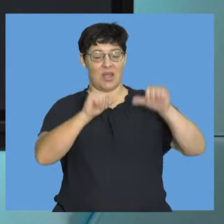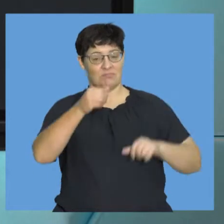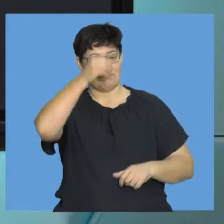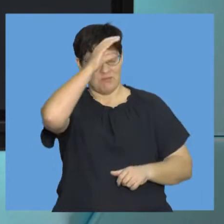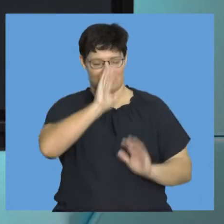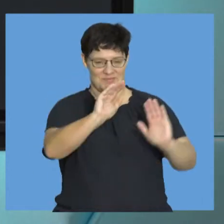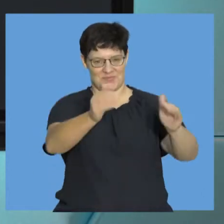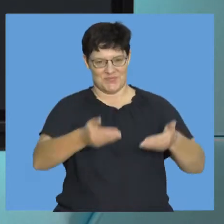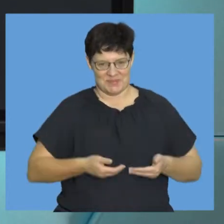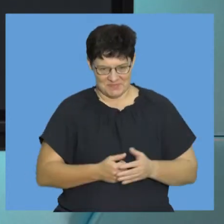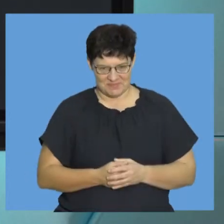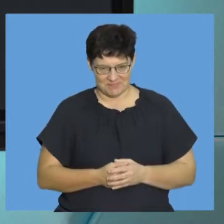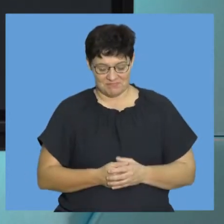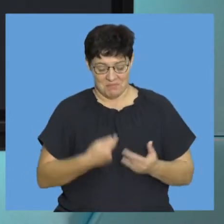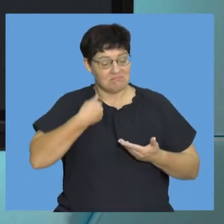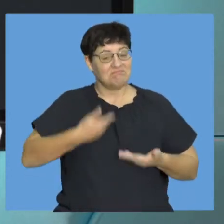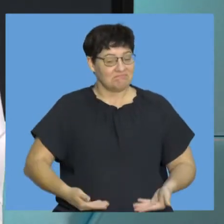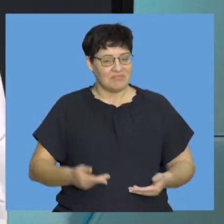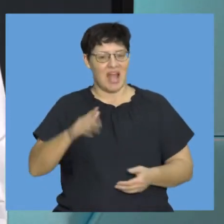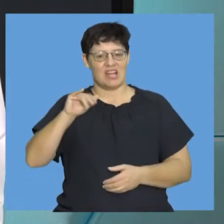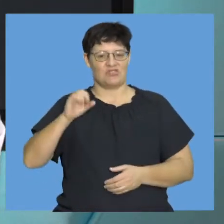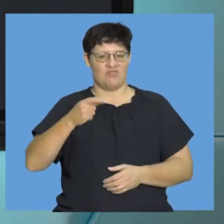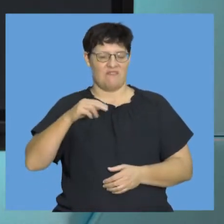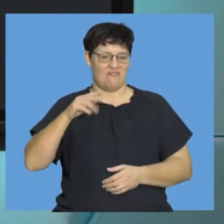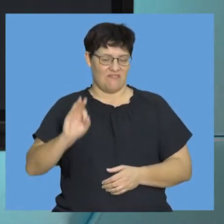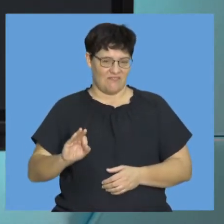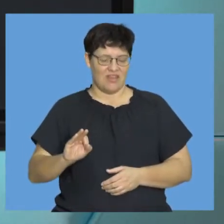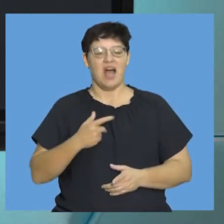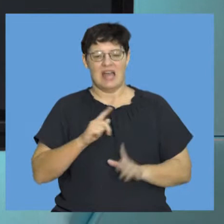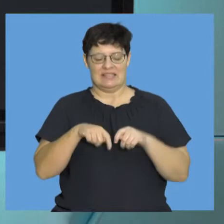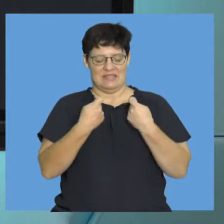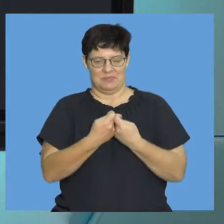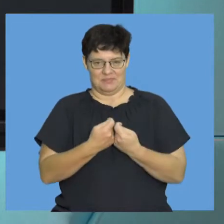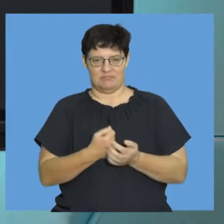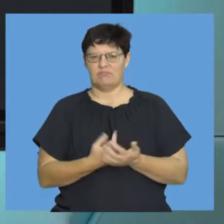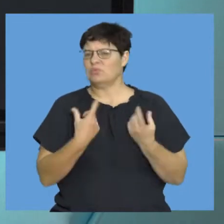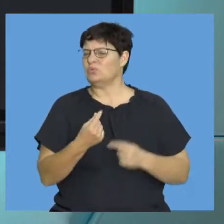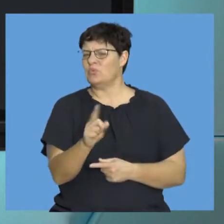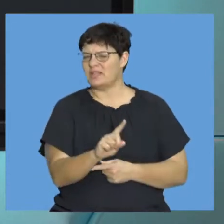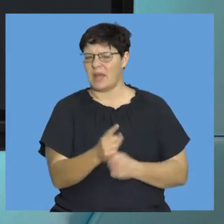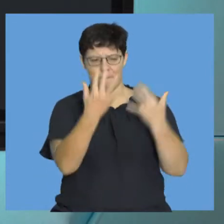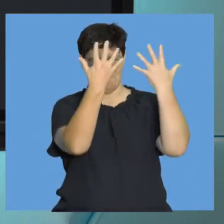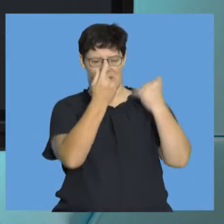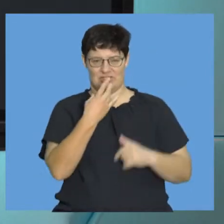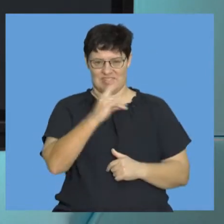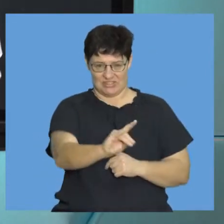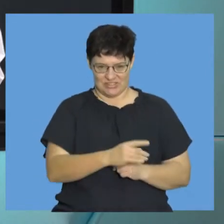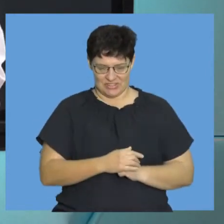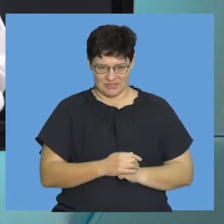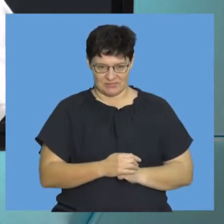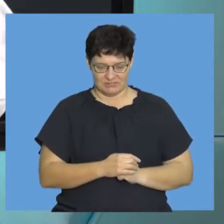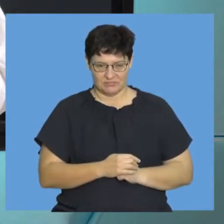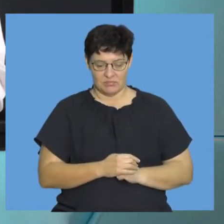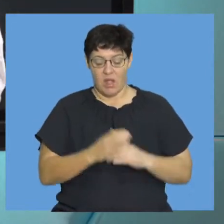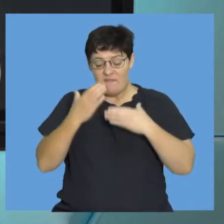accounting boffins, you with Ashraf Patel and the team. We're busy with cash budgets. The emphasis now